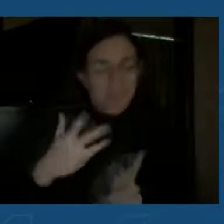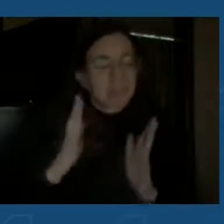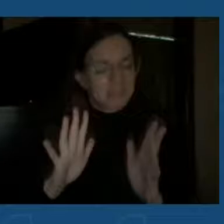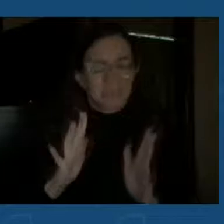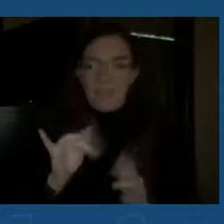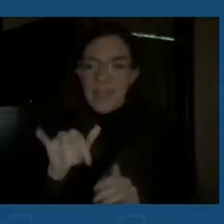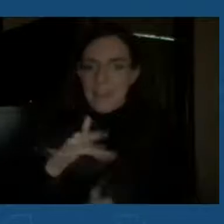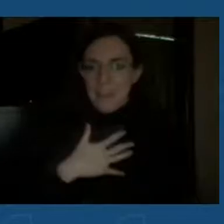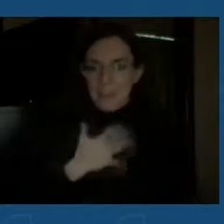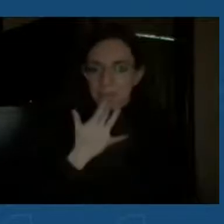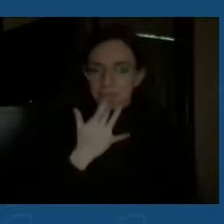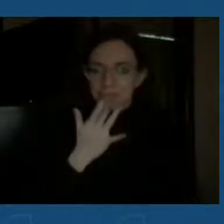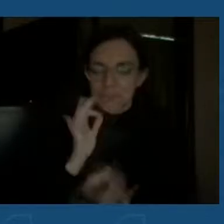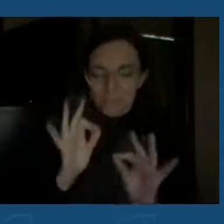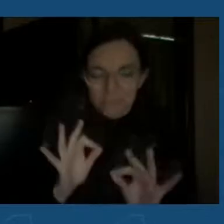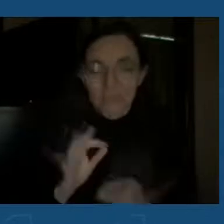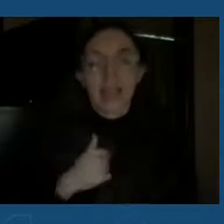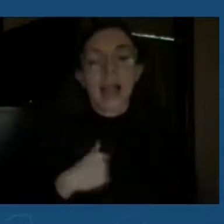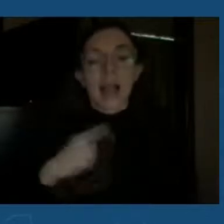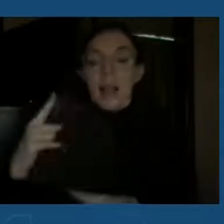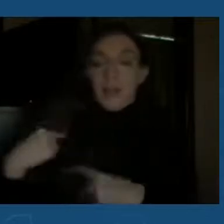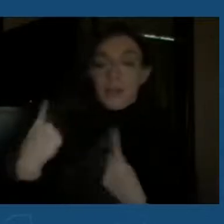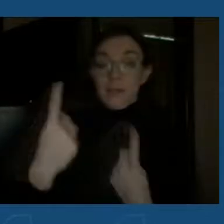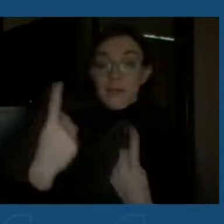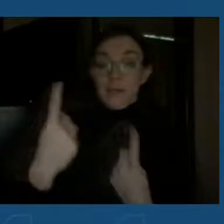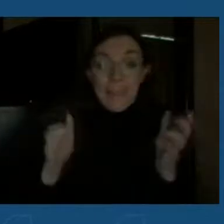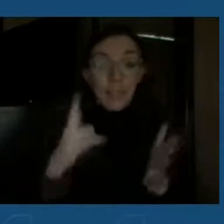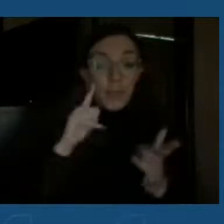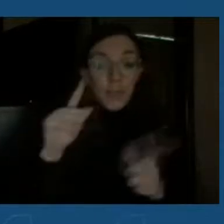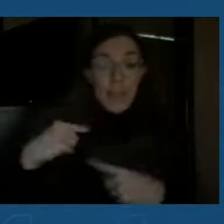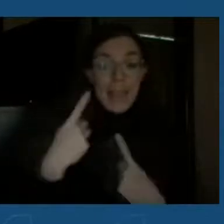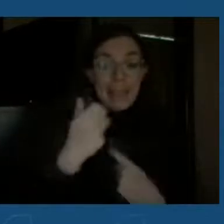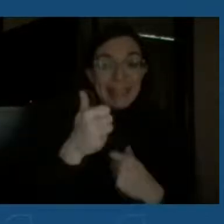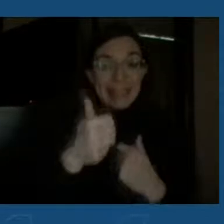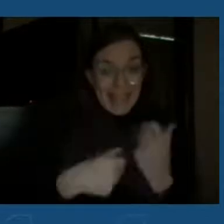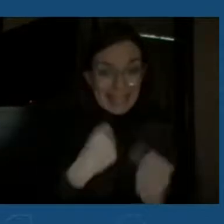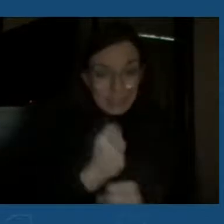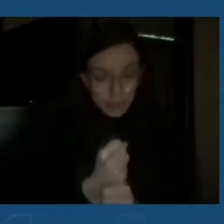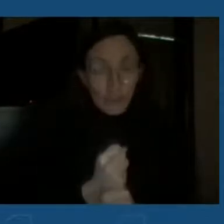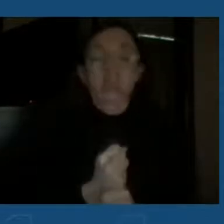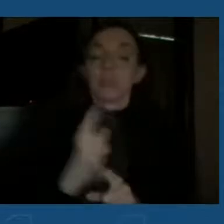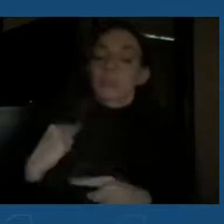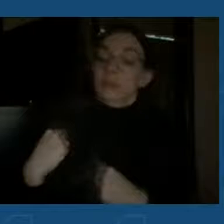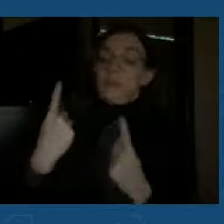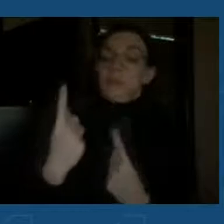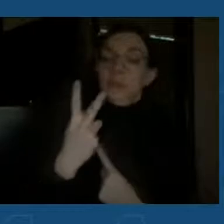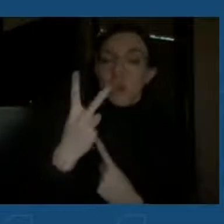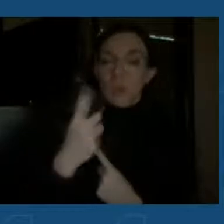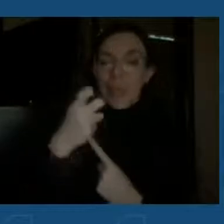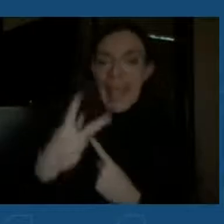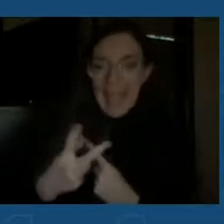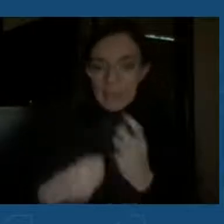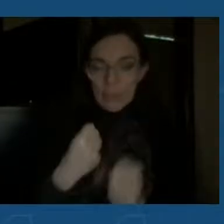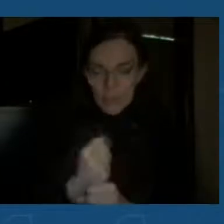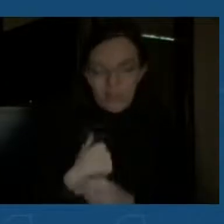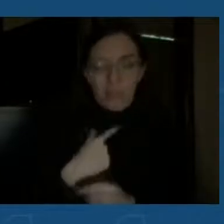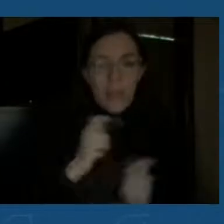So I've been a manager for the last 10 years, but as of the last 2.5 years, I've been a manager of a COVID